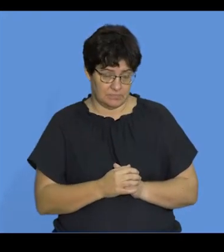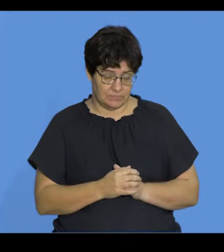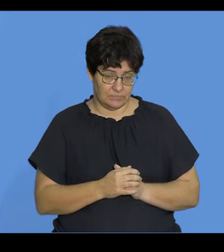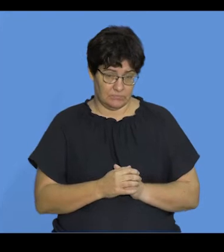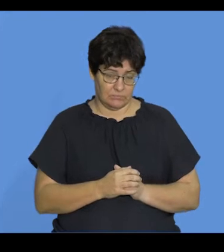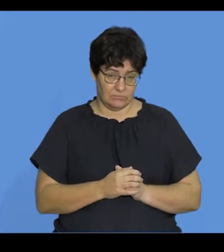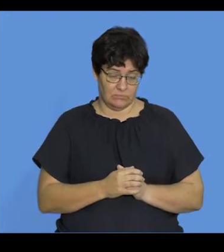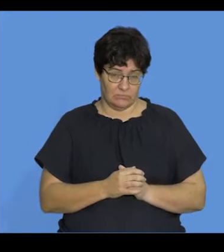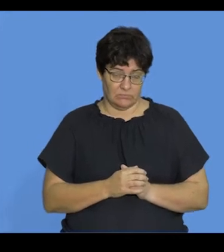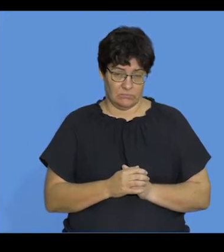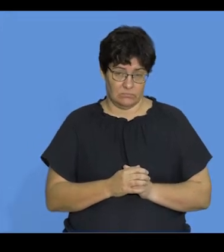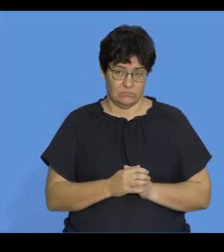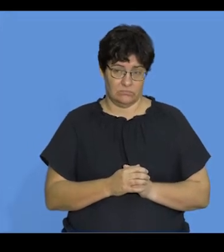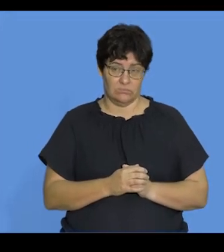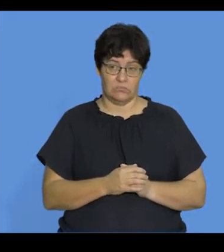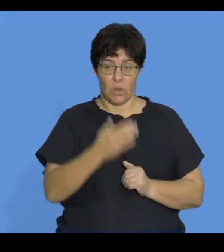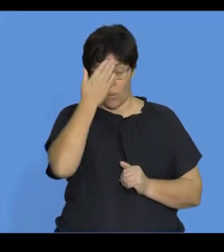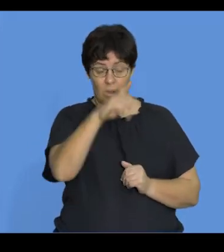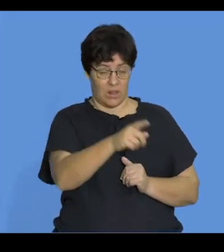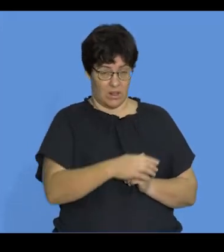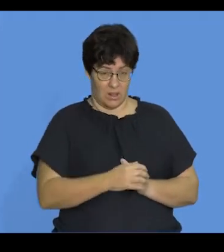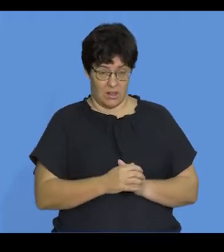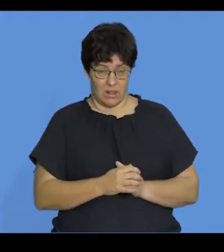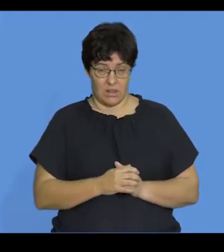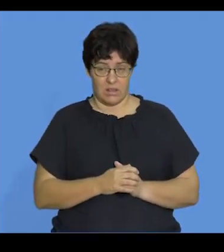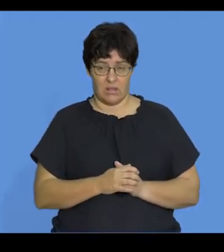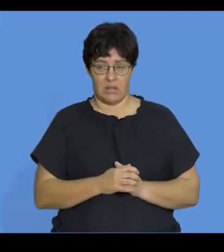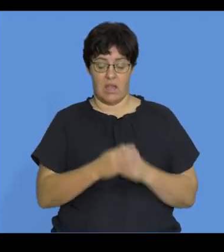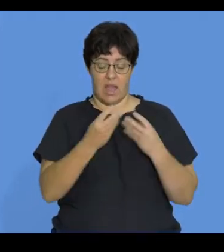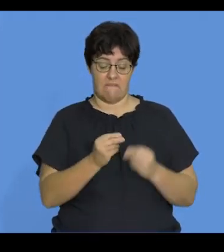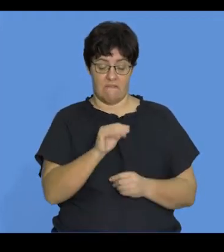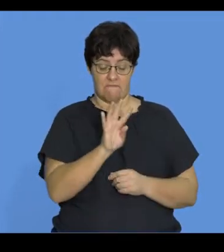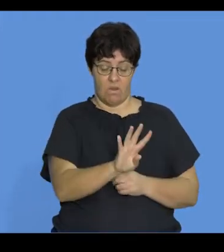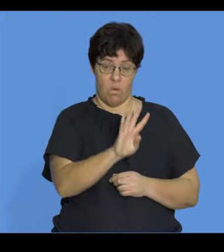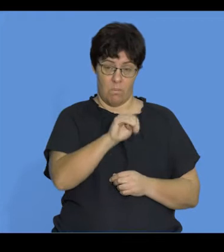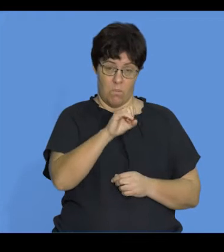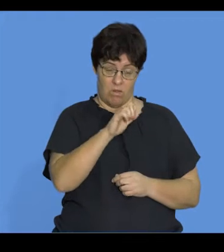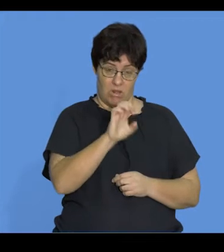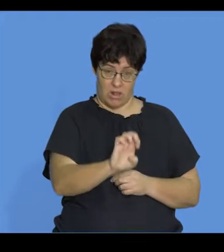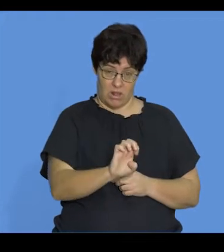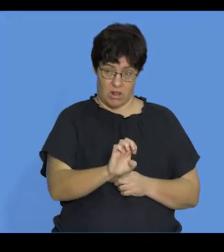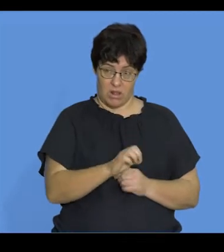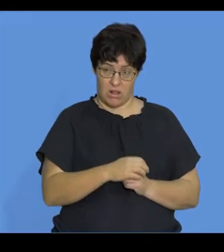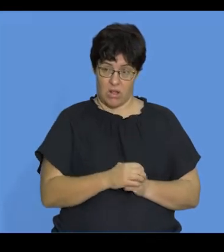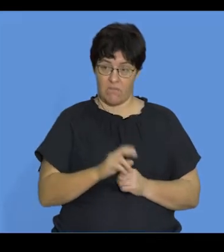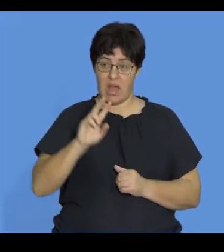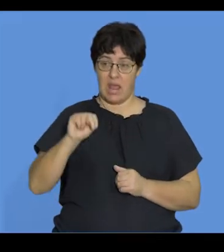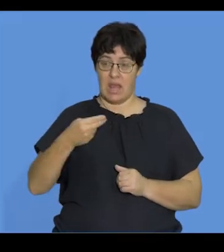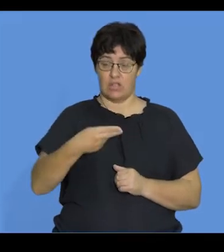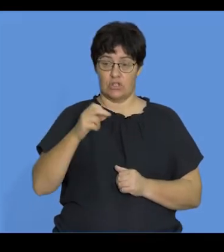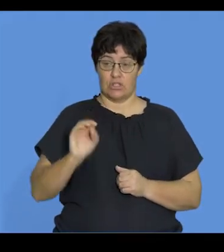right? Okay, so we know that if we have got 4 moles of ammonia